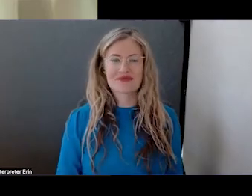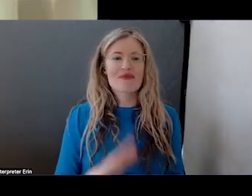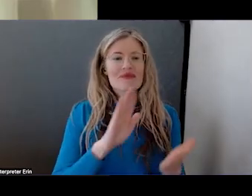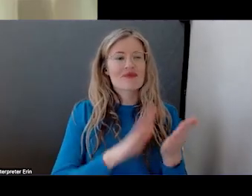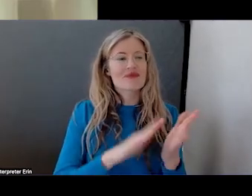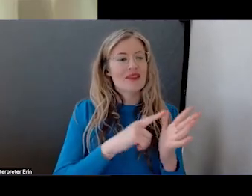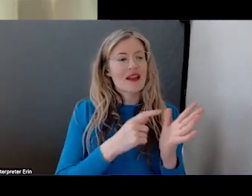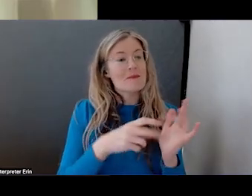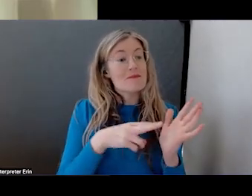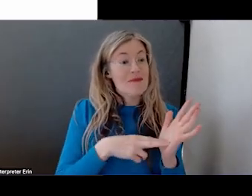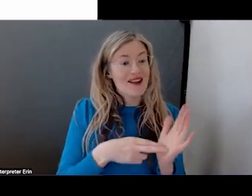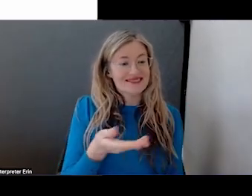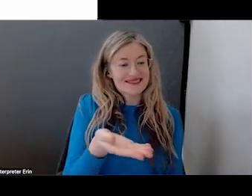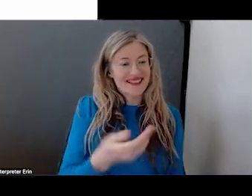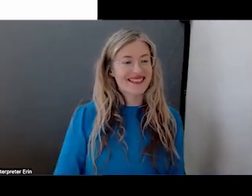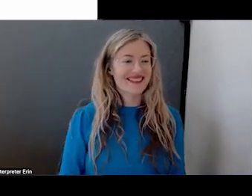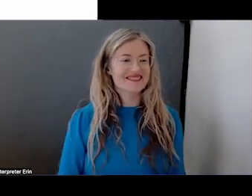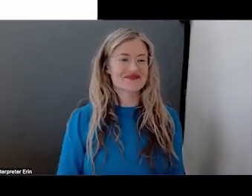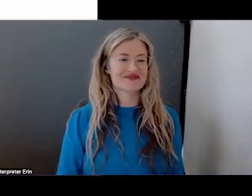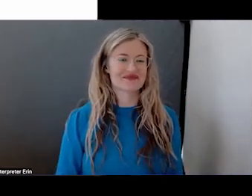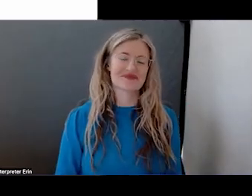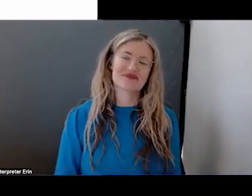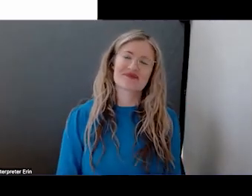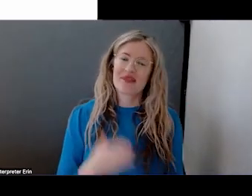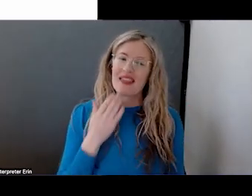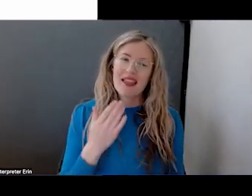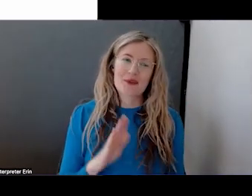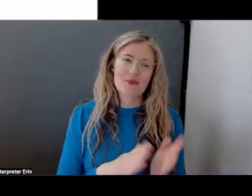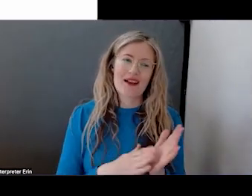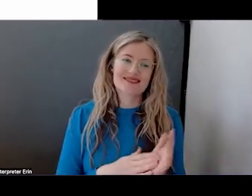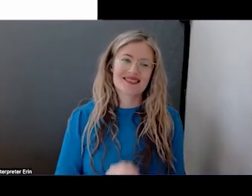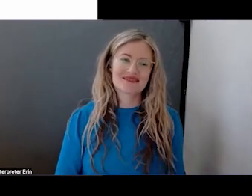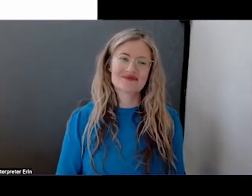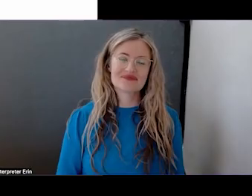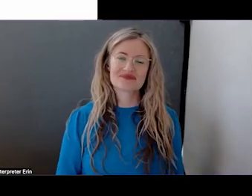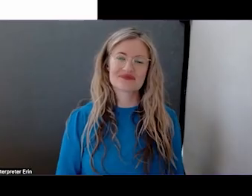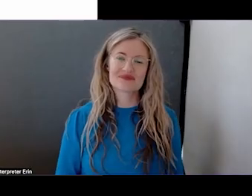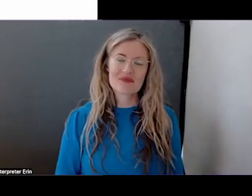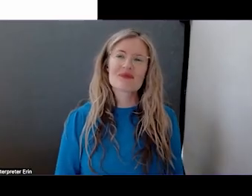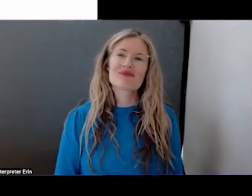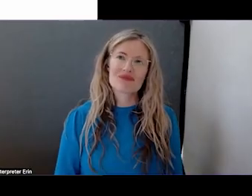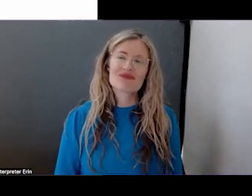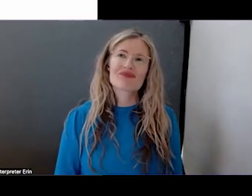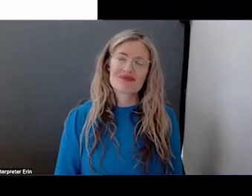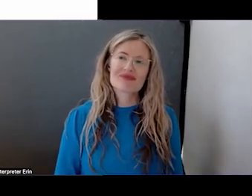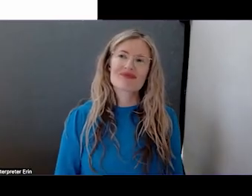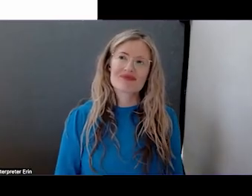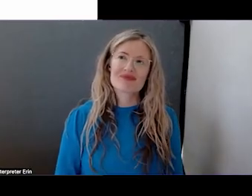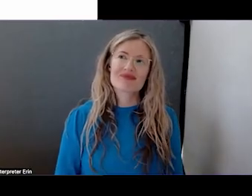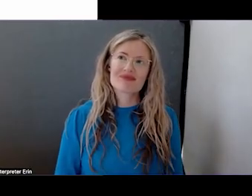floor. Thank you, Marta. I guess the questions we have